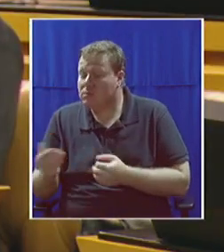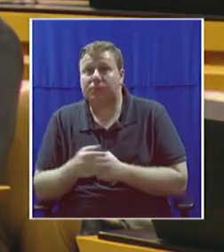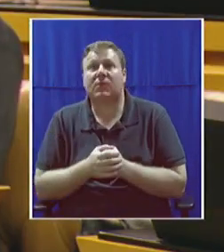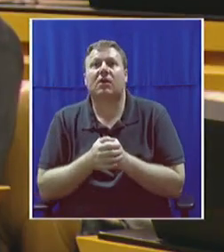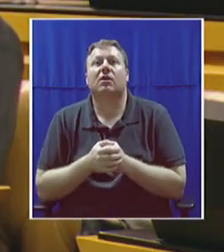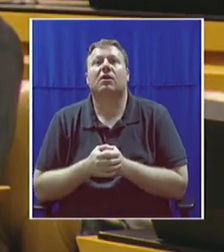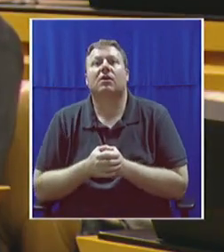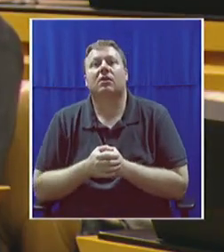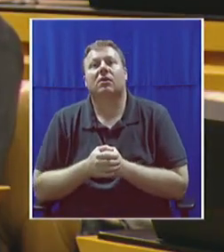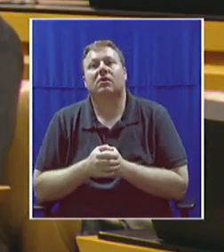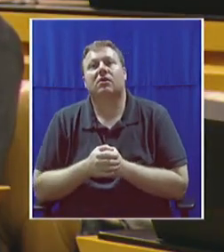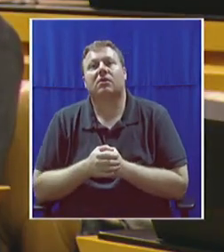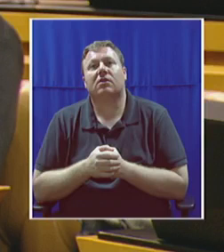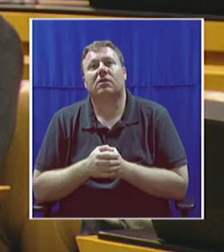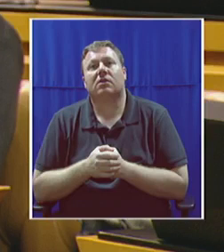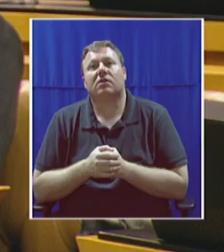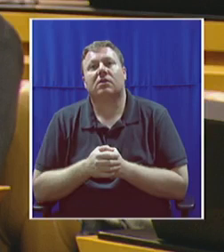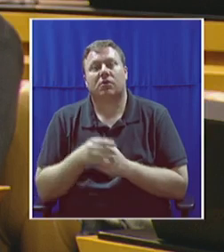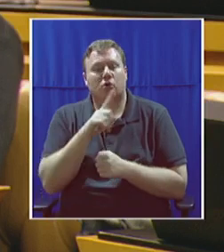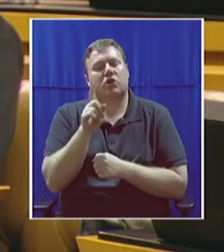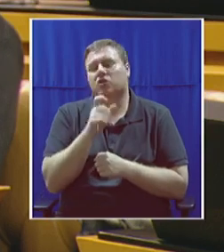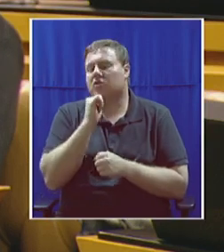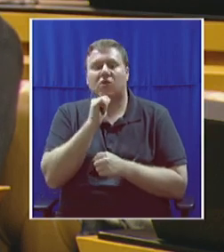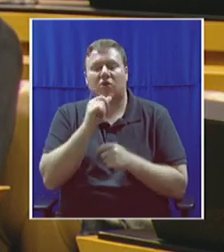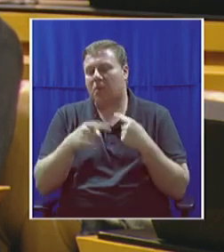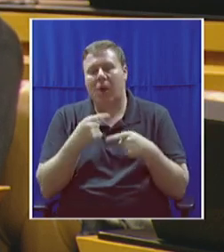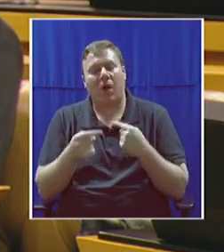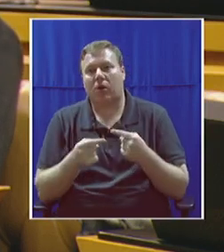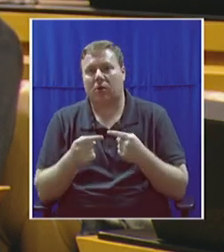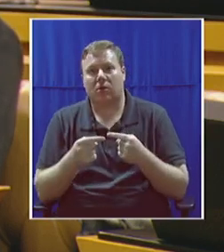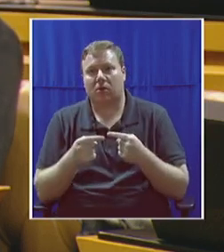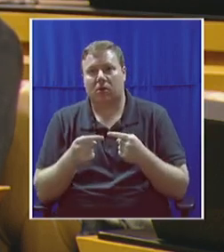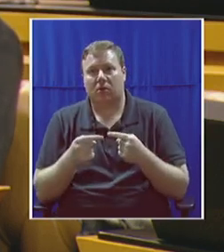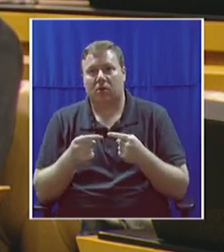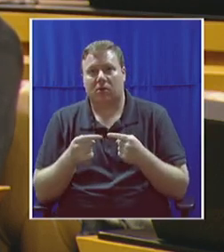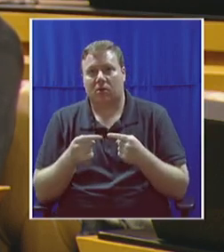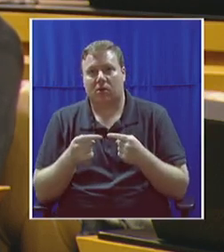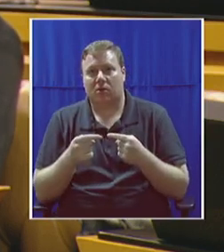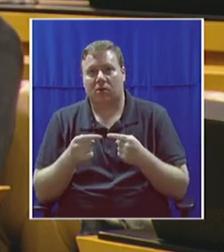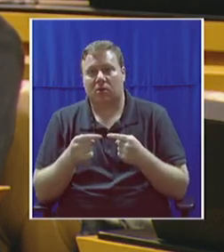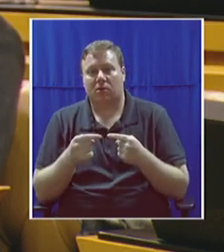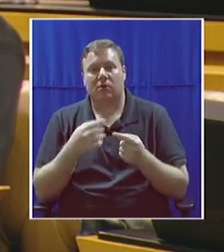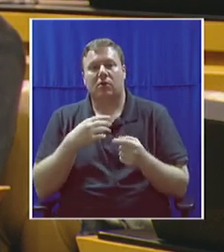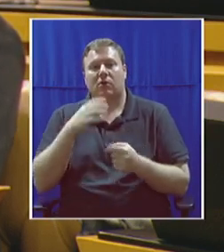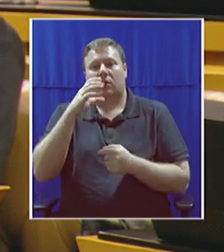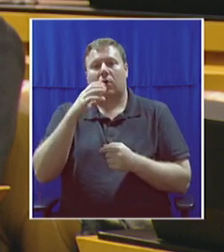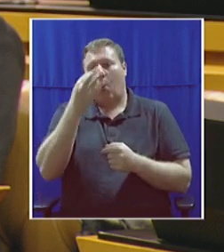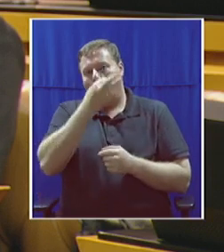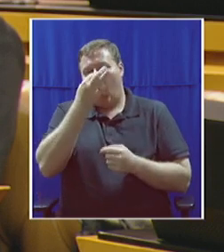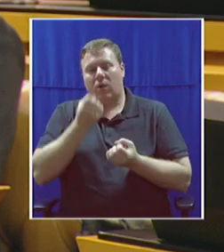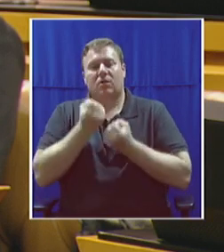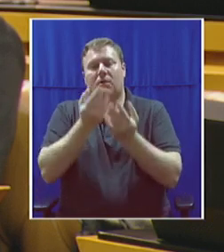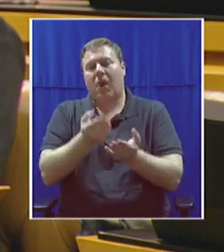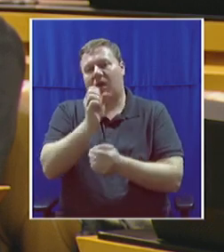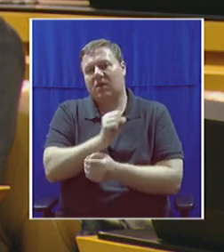Minister uh the question was not about crude oil supply to South Africa